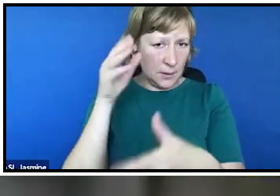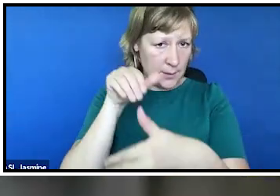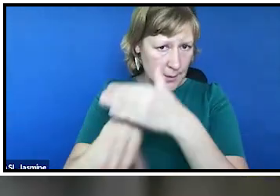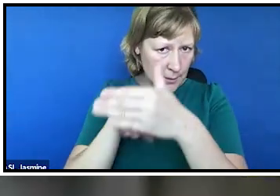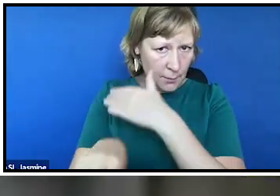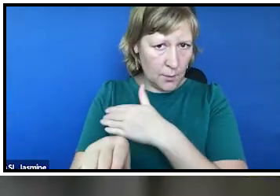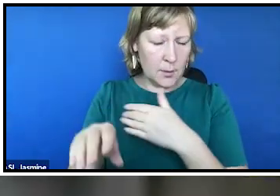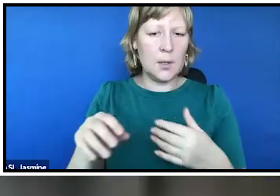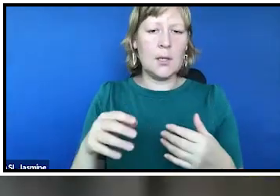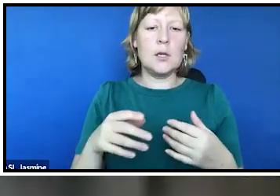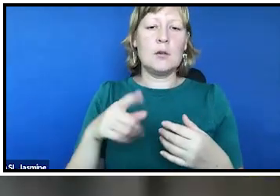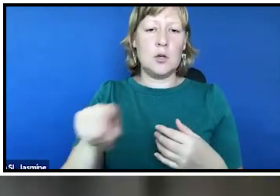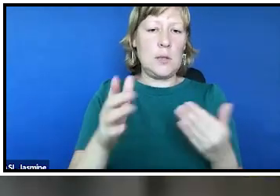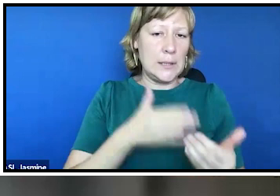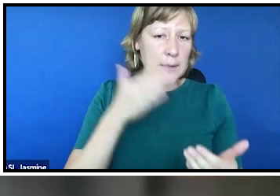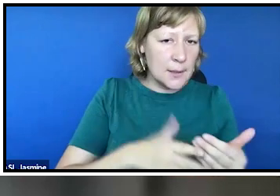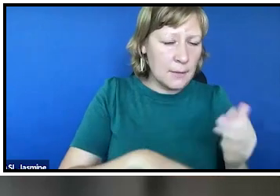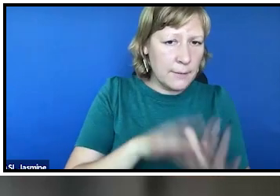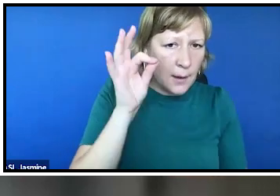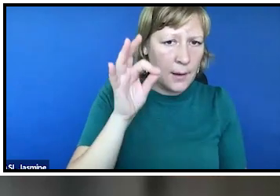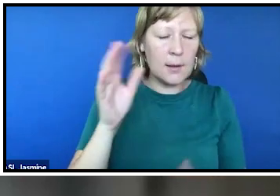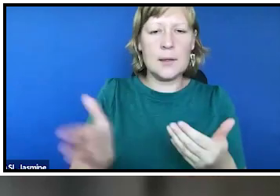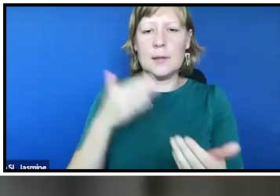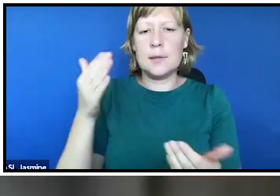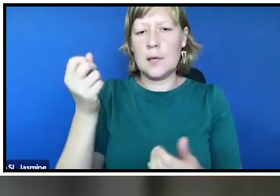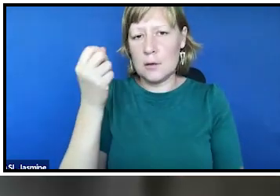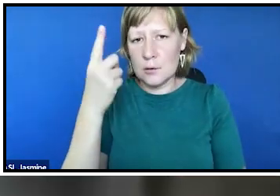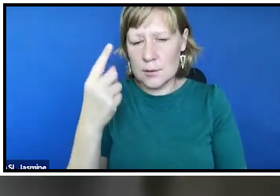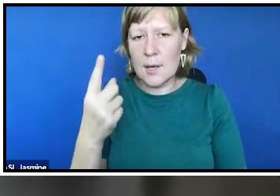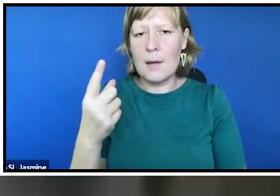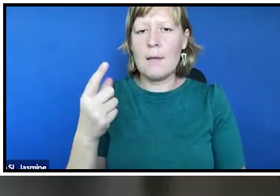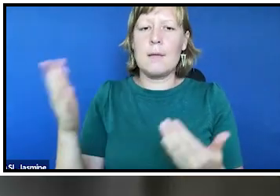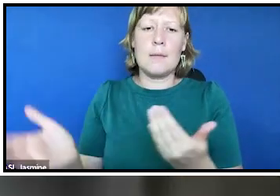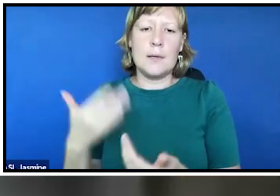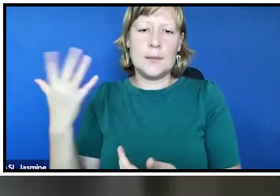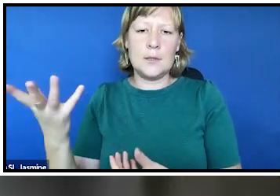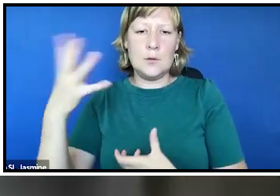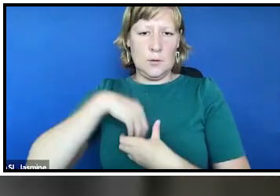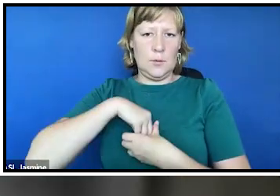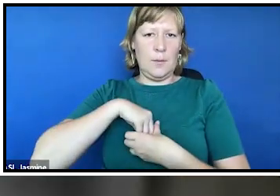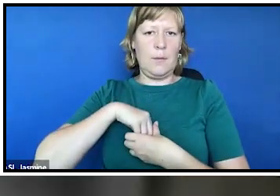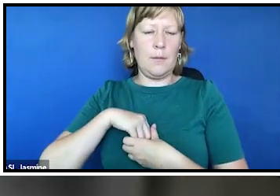it, understand it, and use it as possible. And that includes people who maybe use a screen reader.